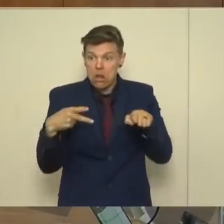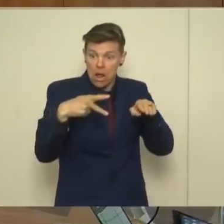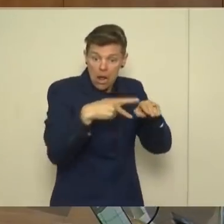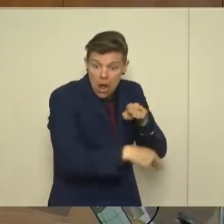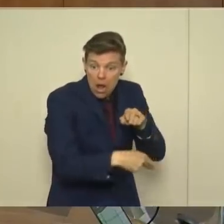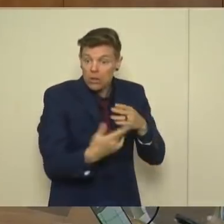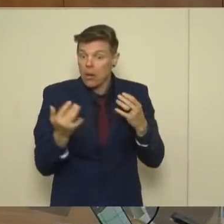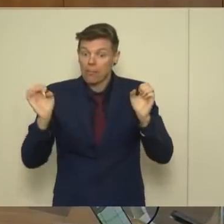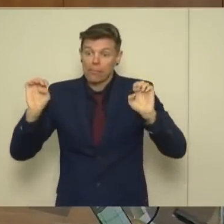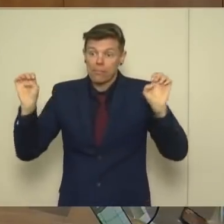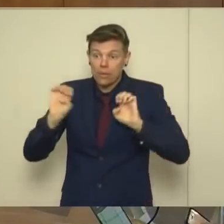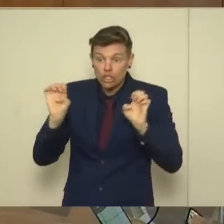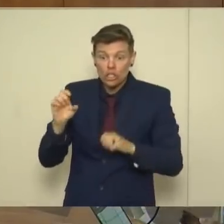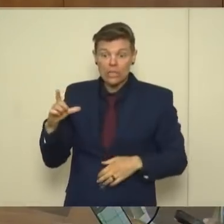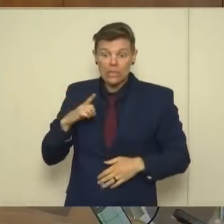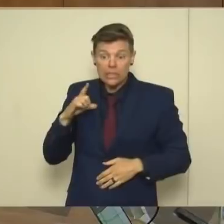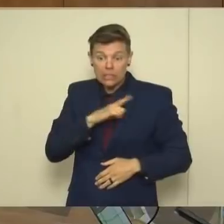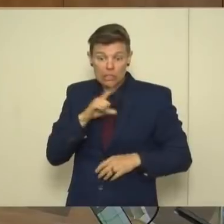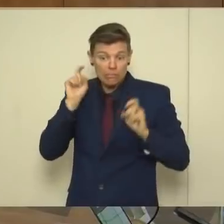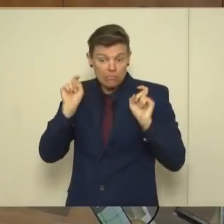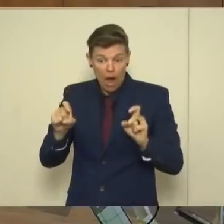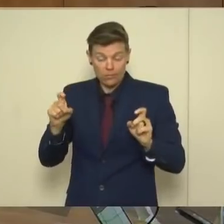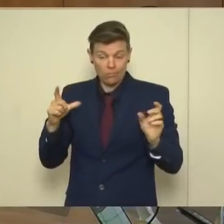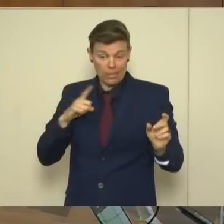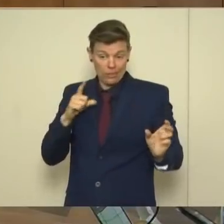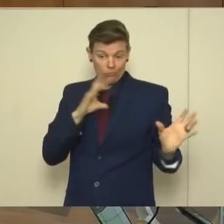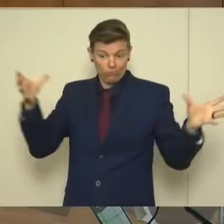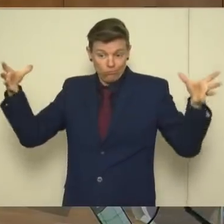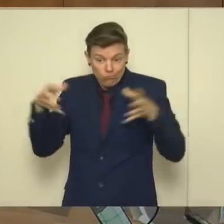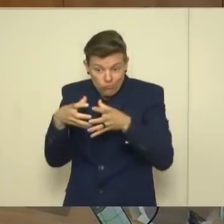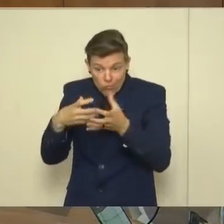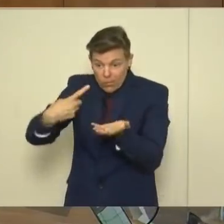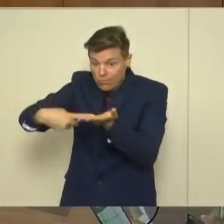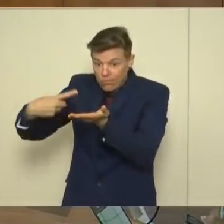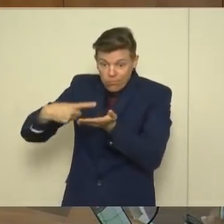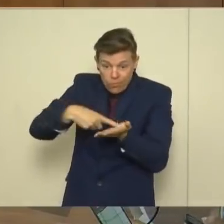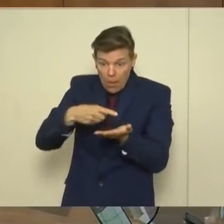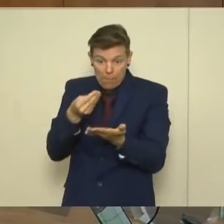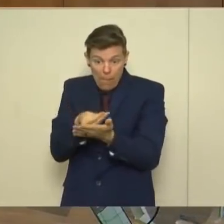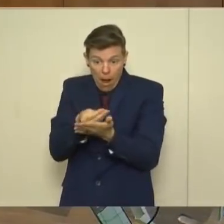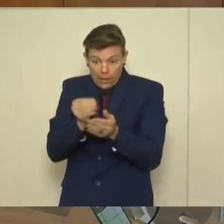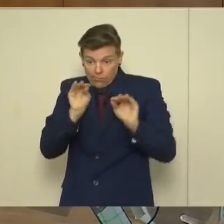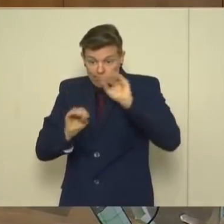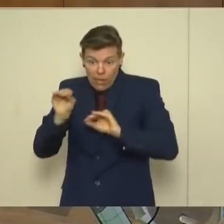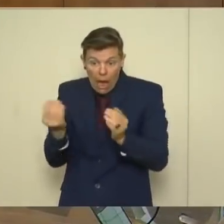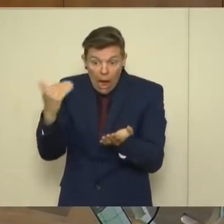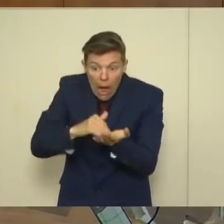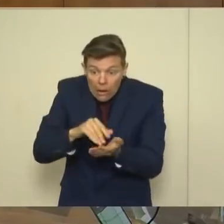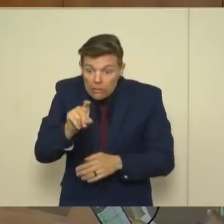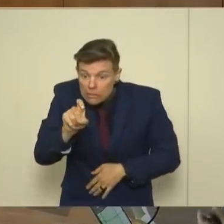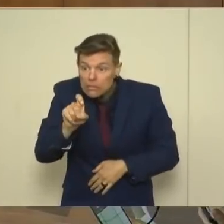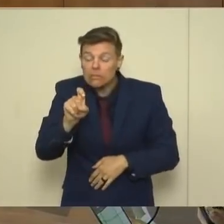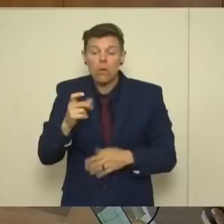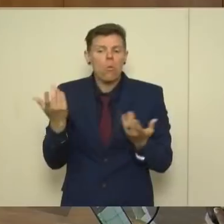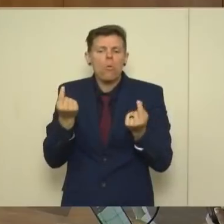winter? Are you thinking in terms of that timeline and what measures you might have to take and what you might have to cut